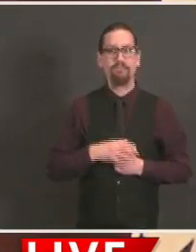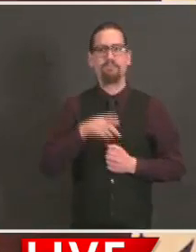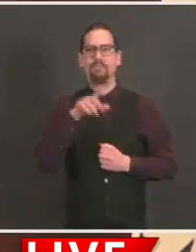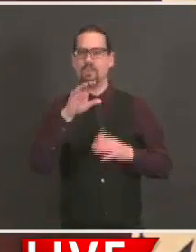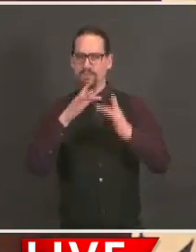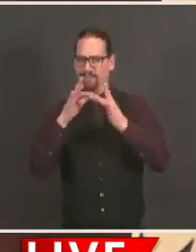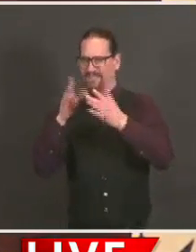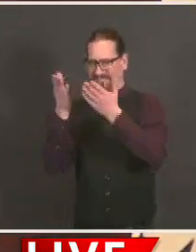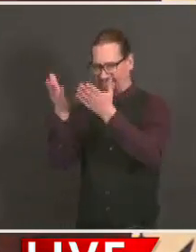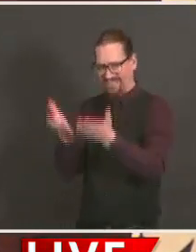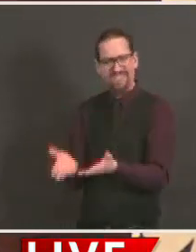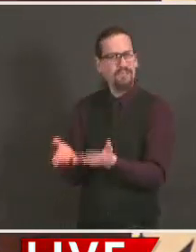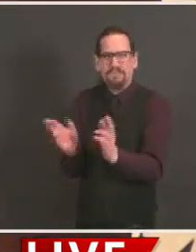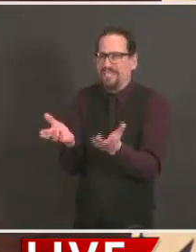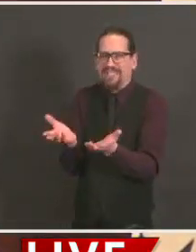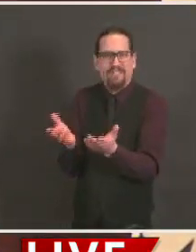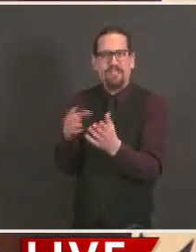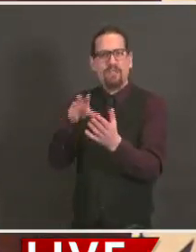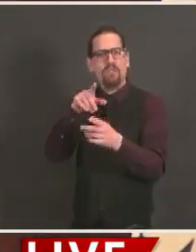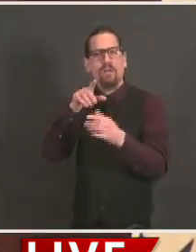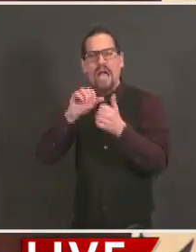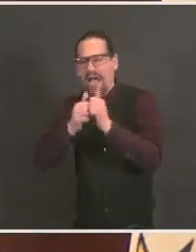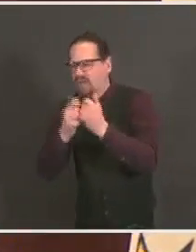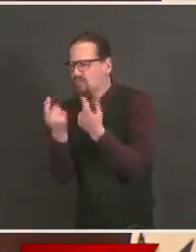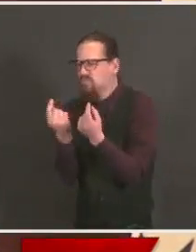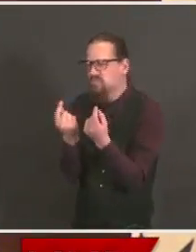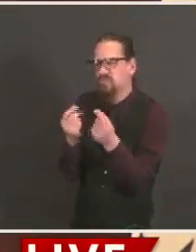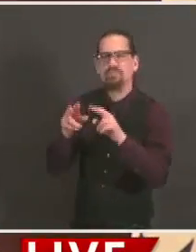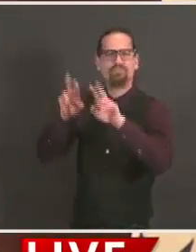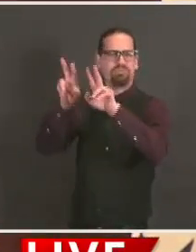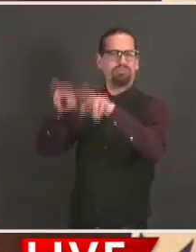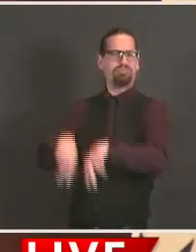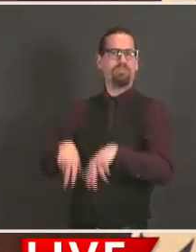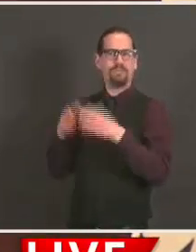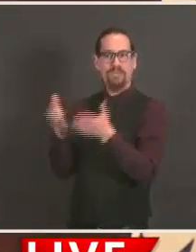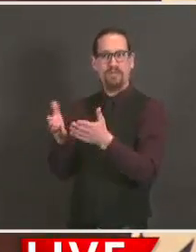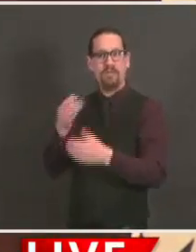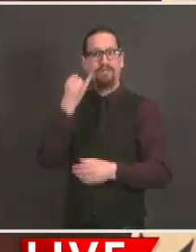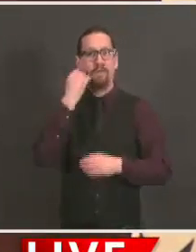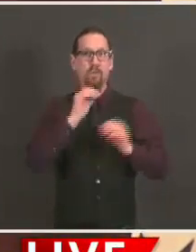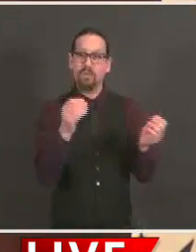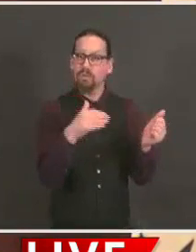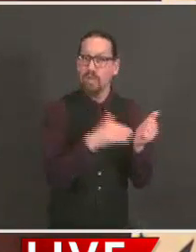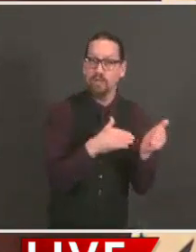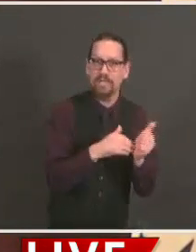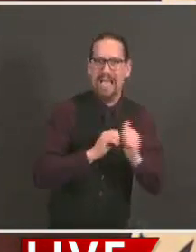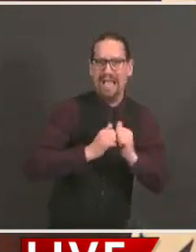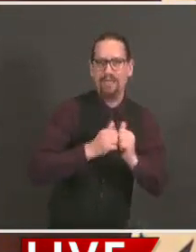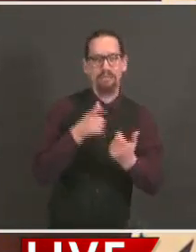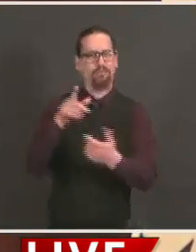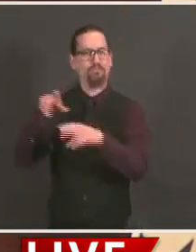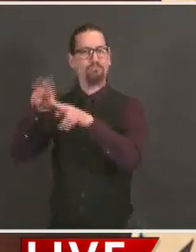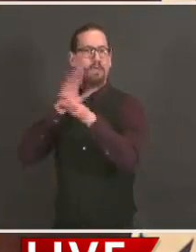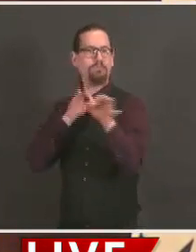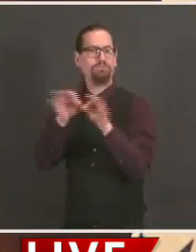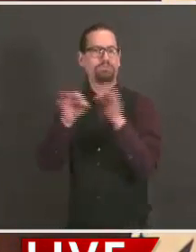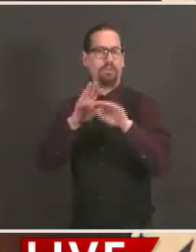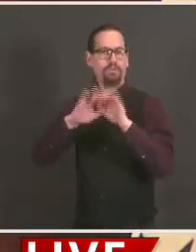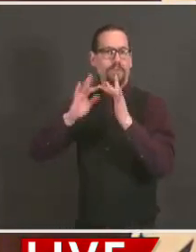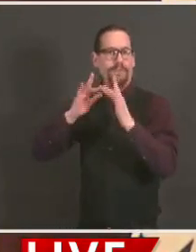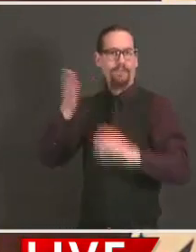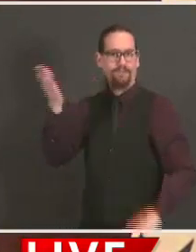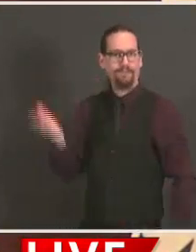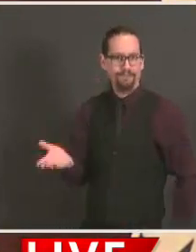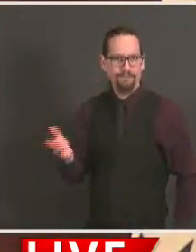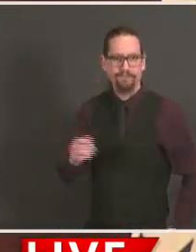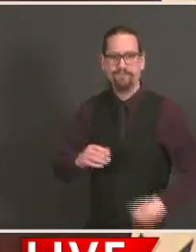find out more how to access treatment if you don't have a doctor. We have been seeing great results